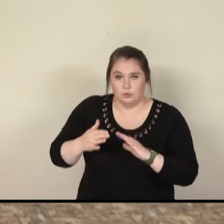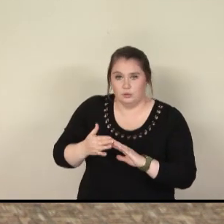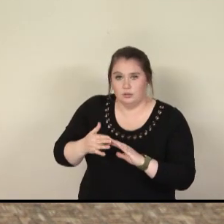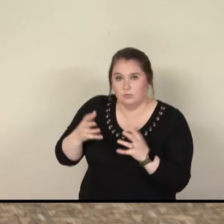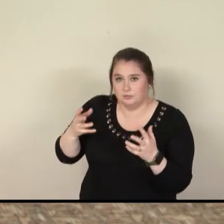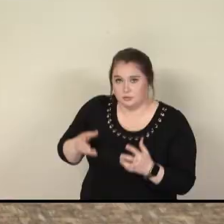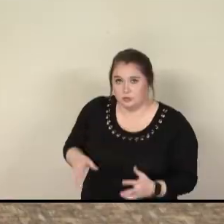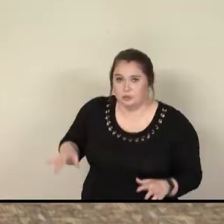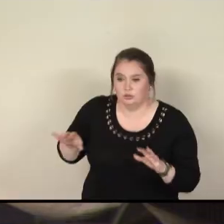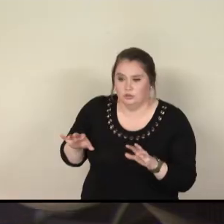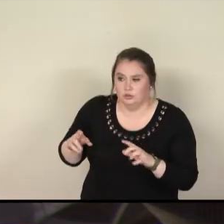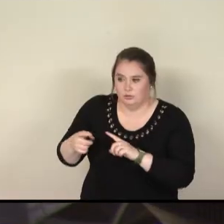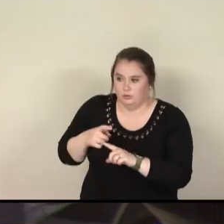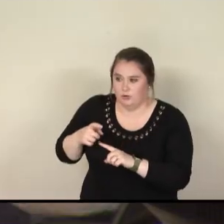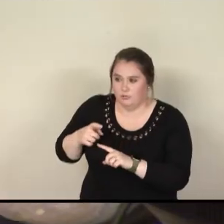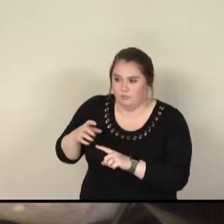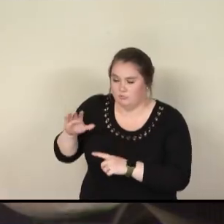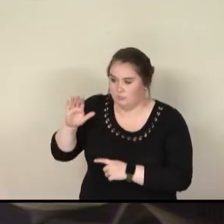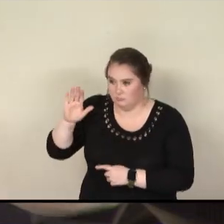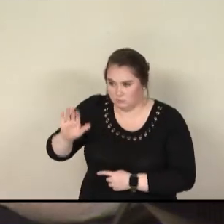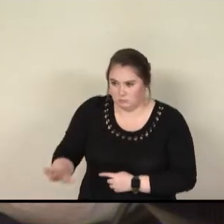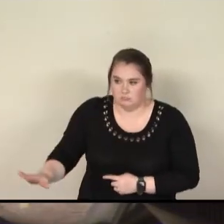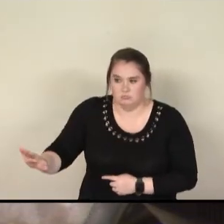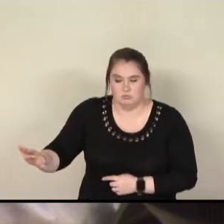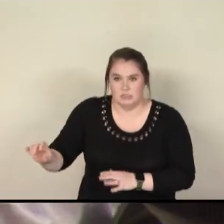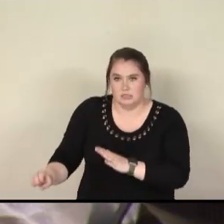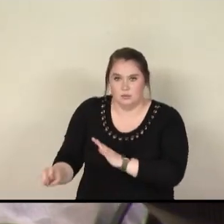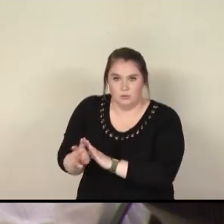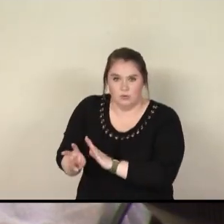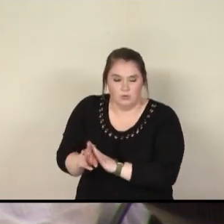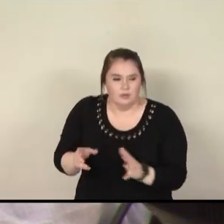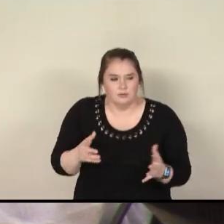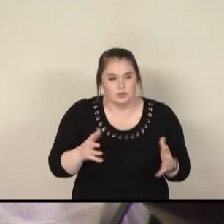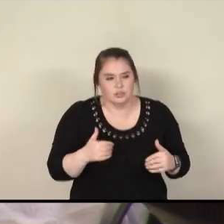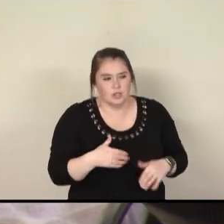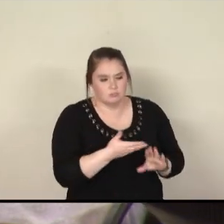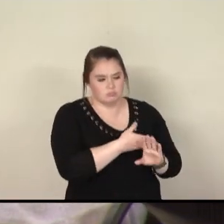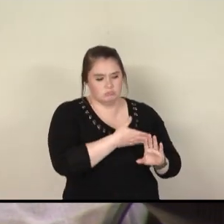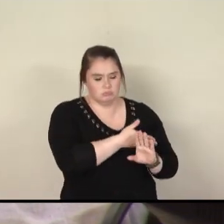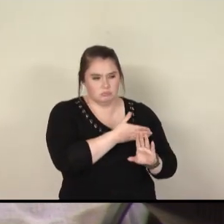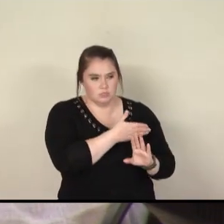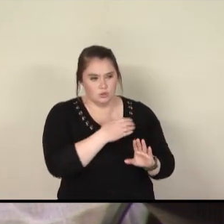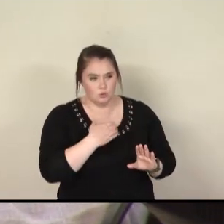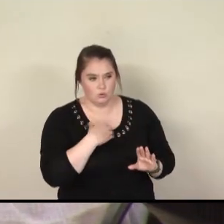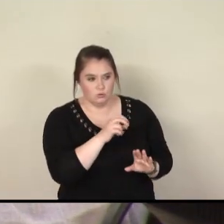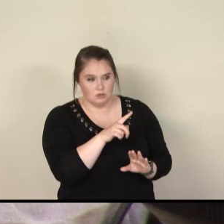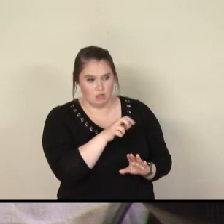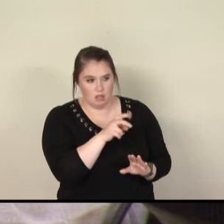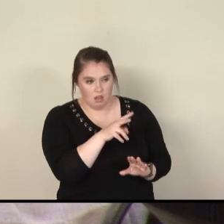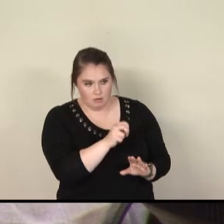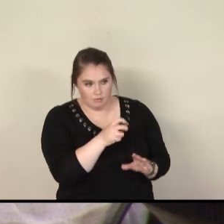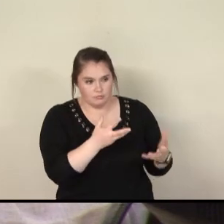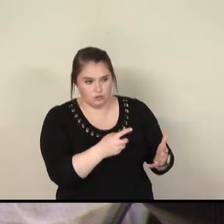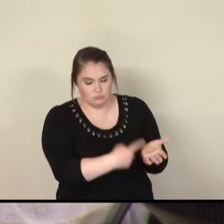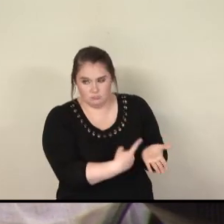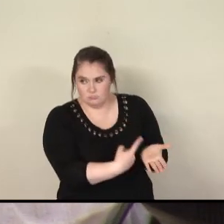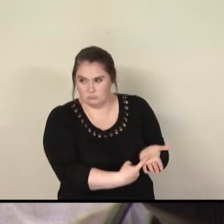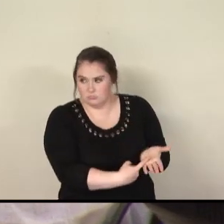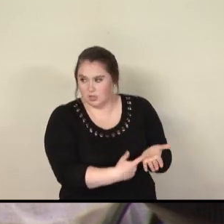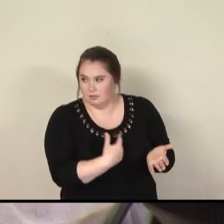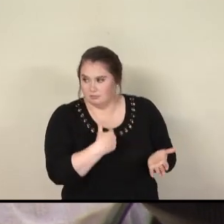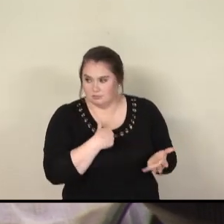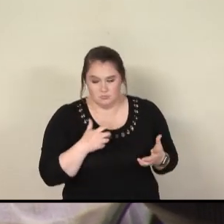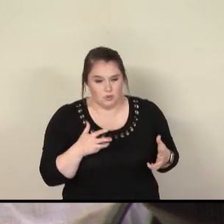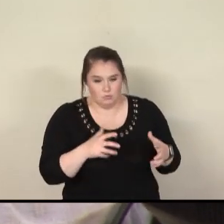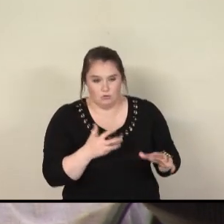from Southern or the community, or who are we We've had some consulting? preliminary conversations with Coach Love about it, but frankly didn't want to go out